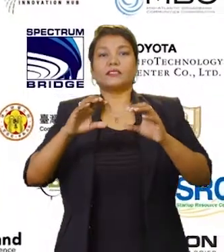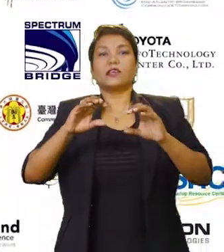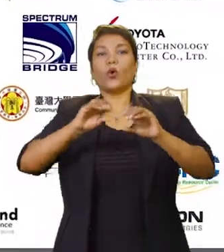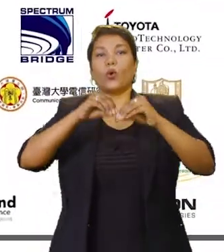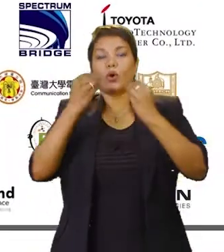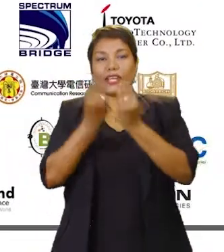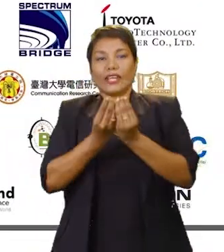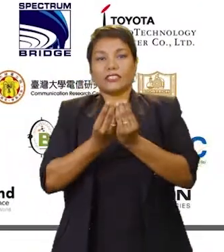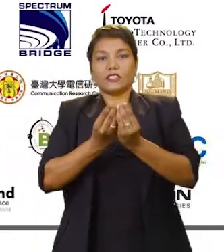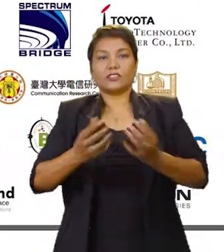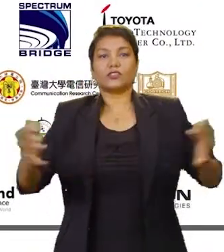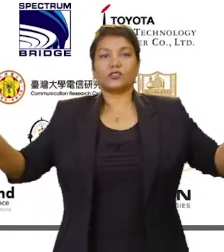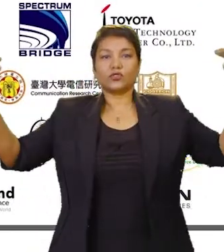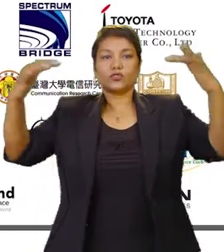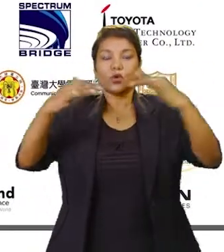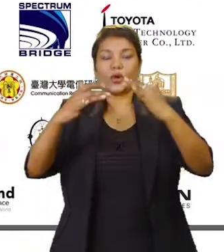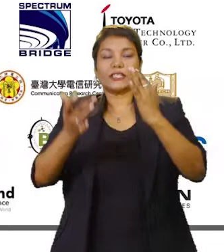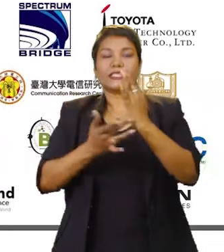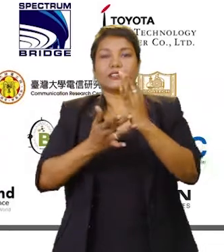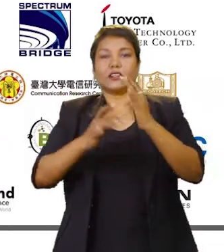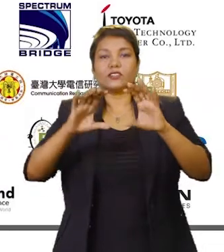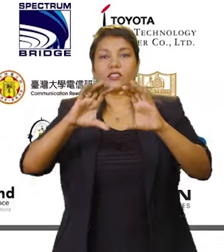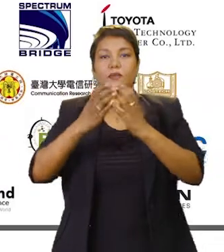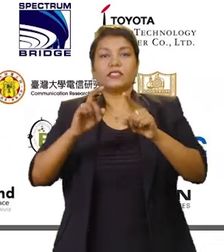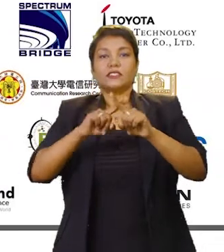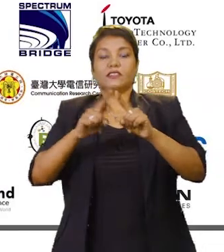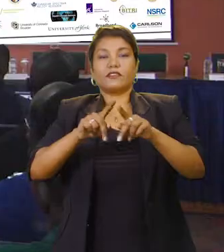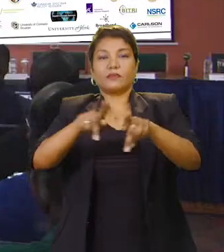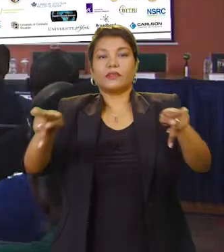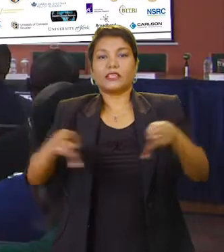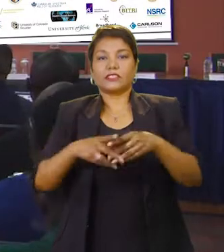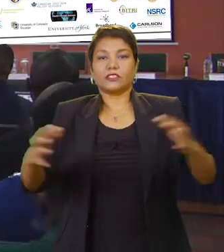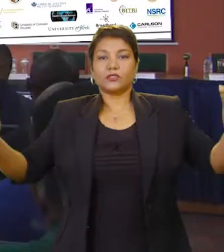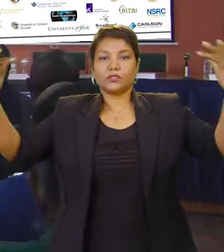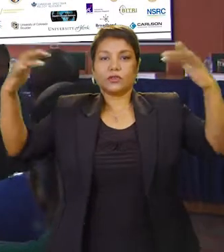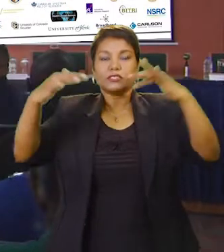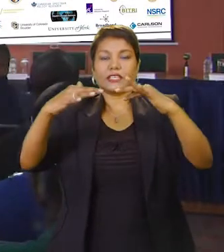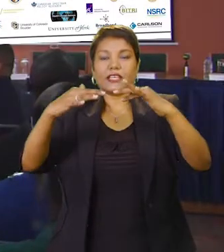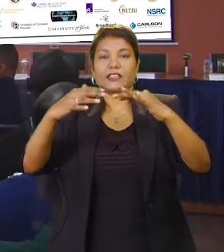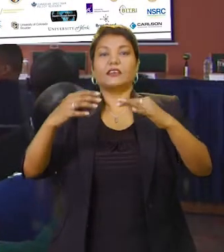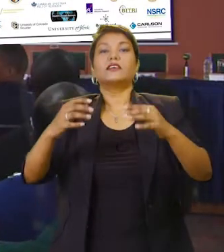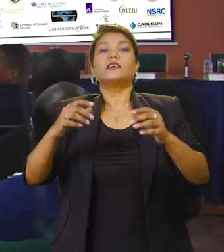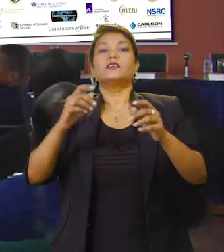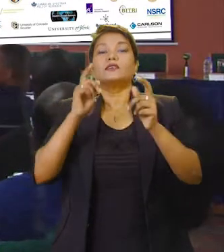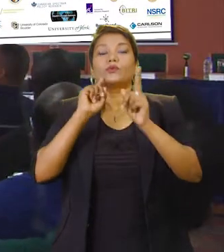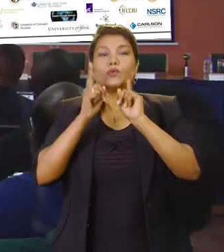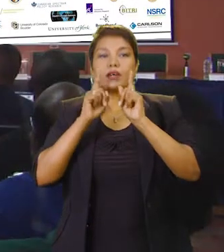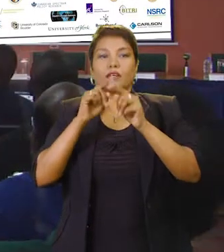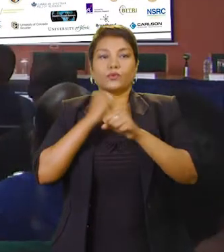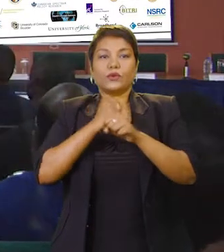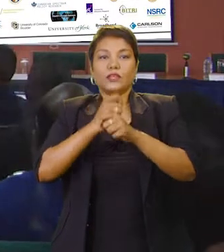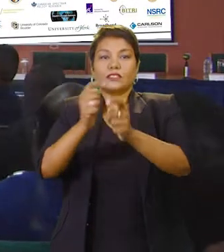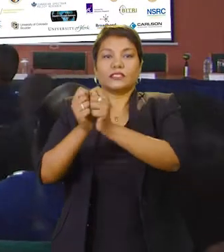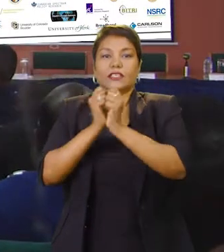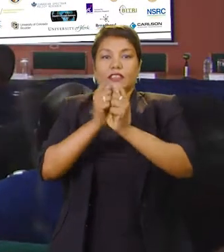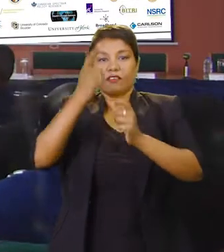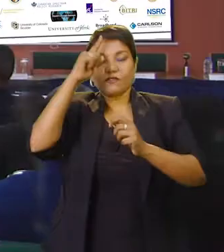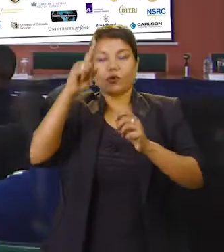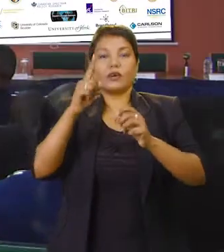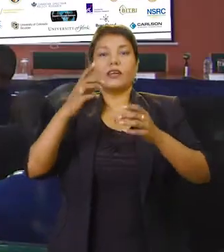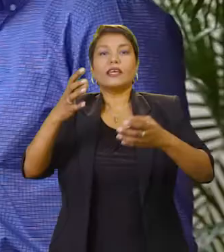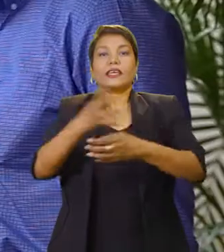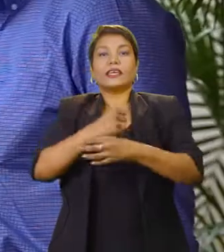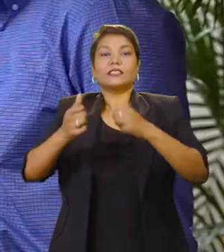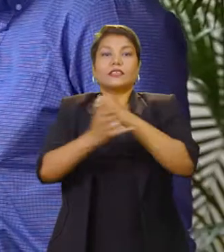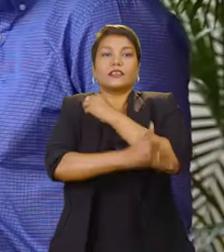come together to really advocate for laws and regulations to make spectrum make more effective and efficient